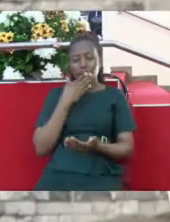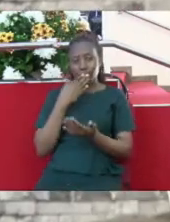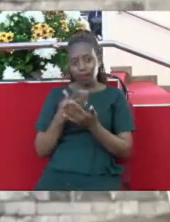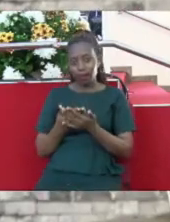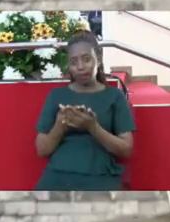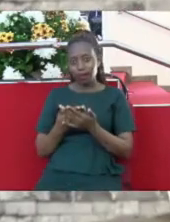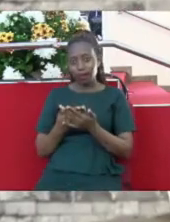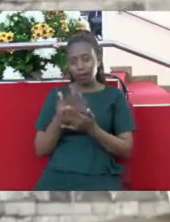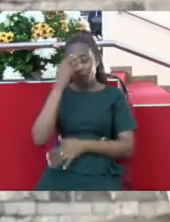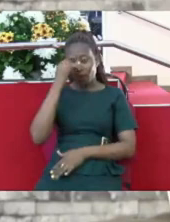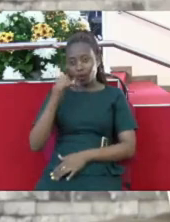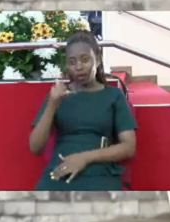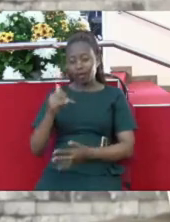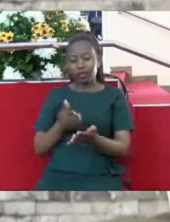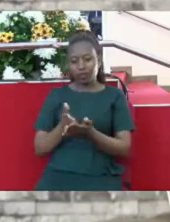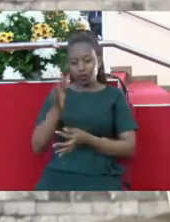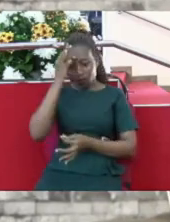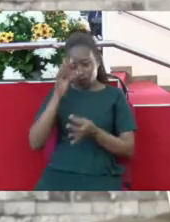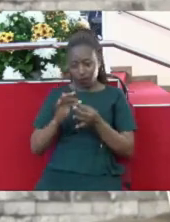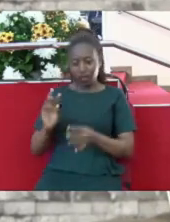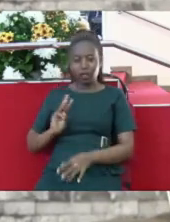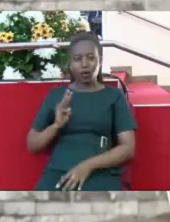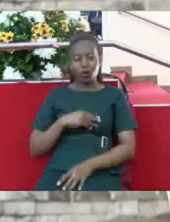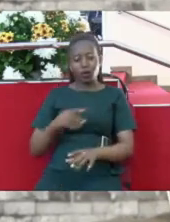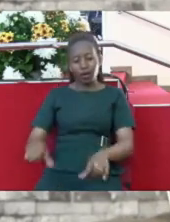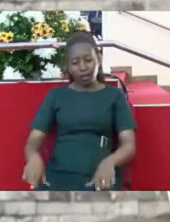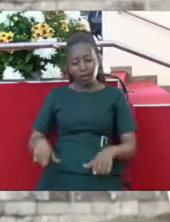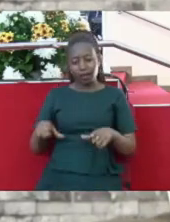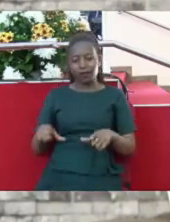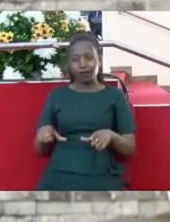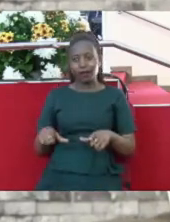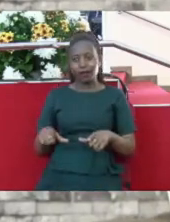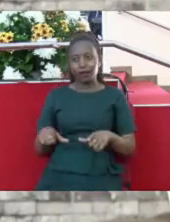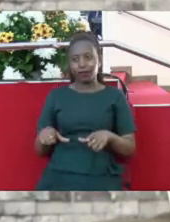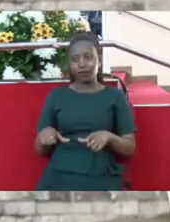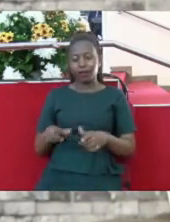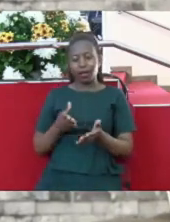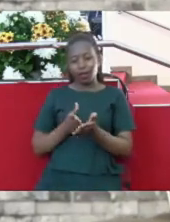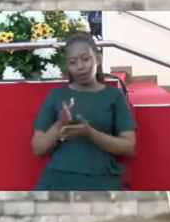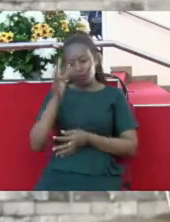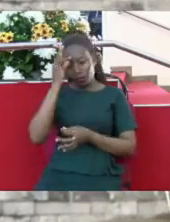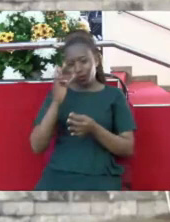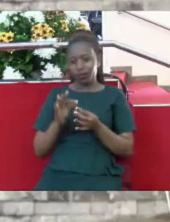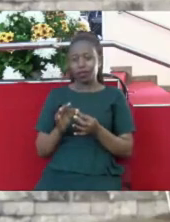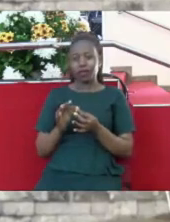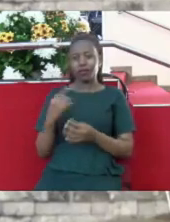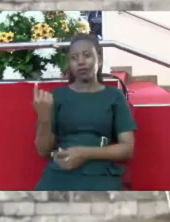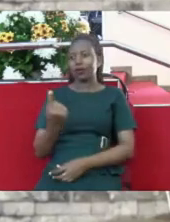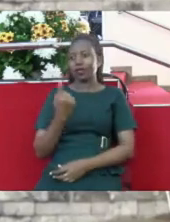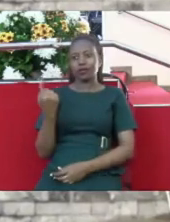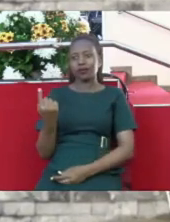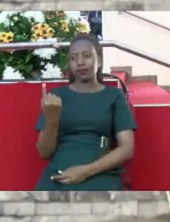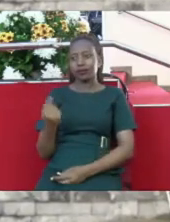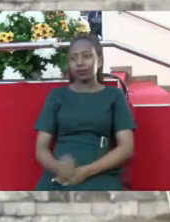by faith we are here. We live, we are righteous. By faith, not because of what we did. Tunashukuru Bwana kwa sababu